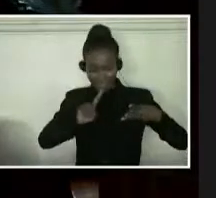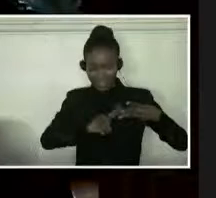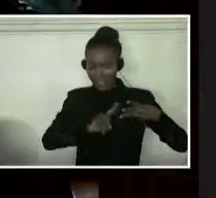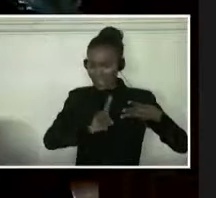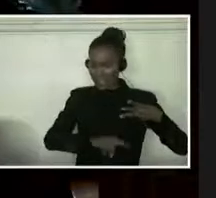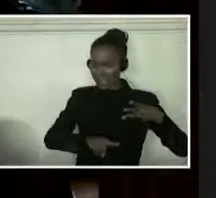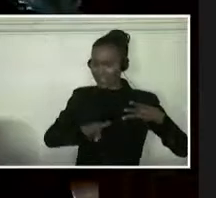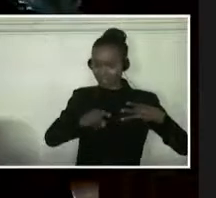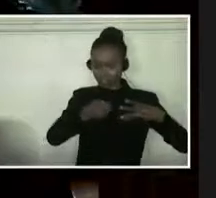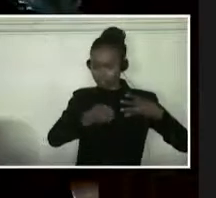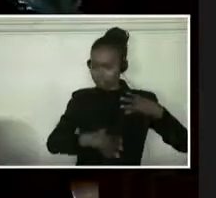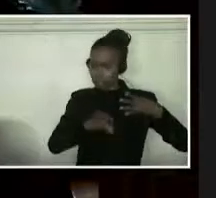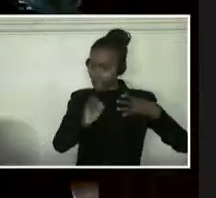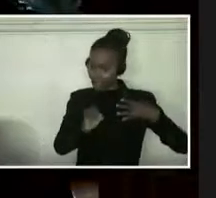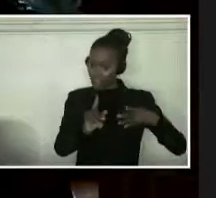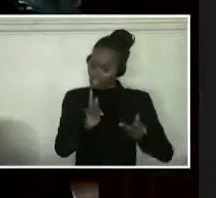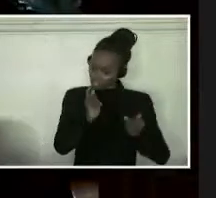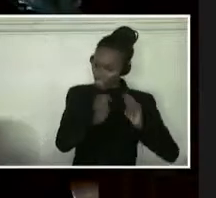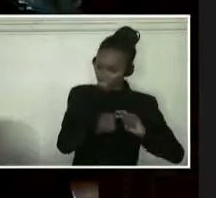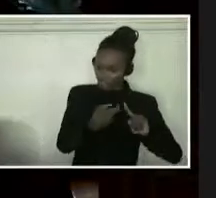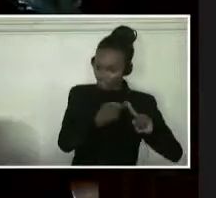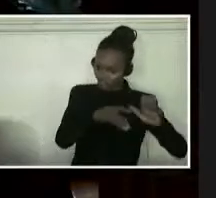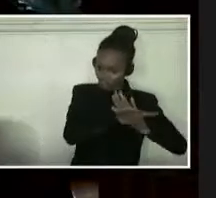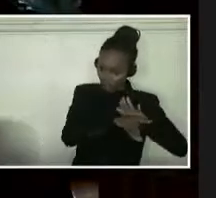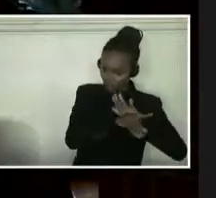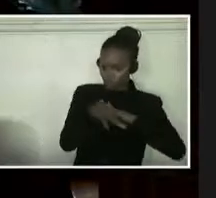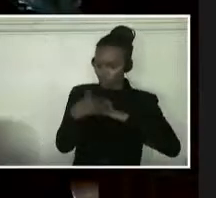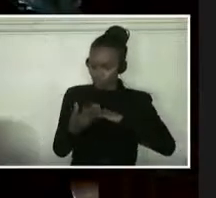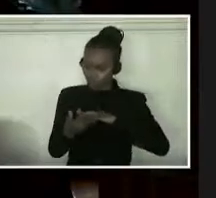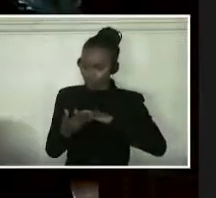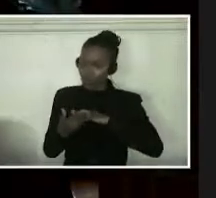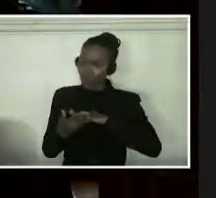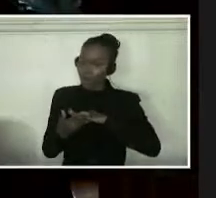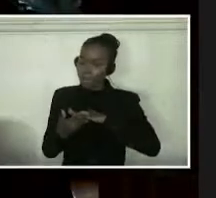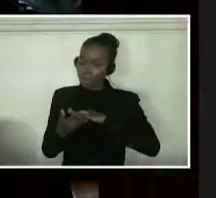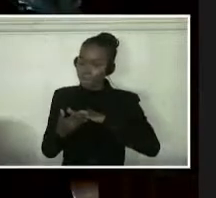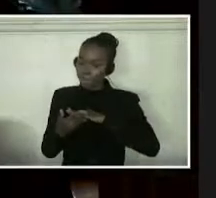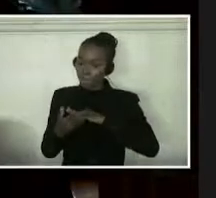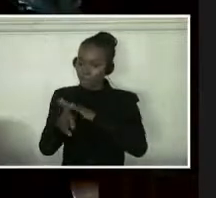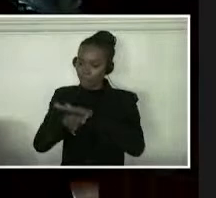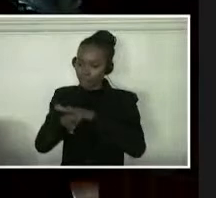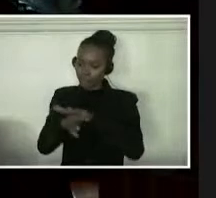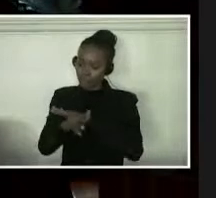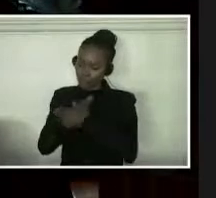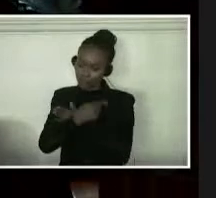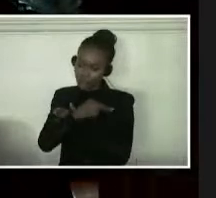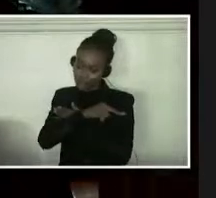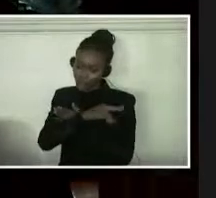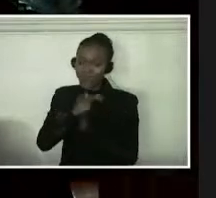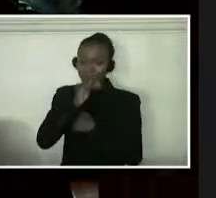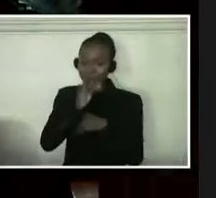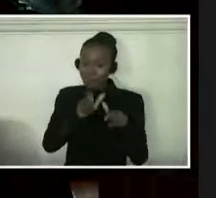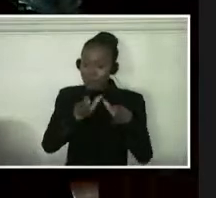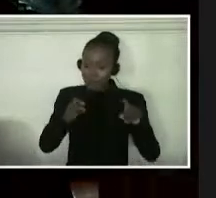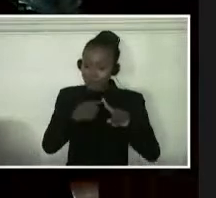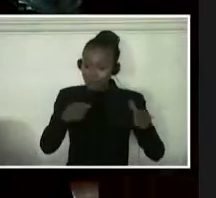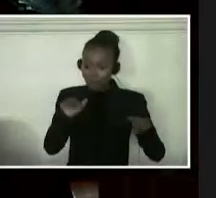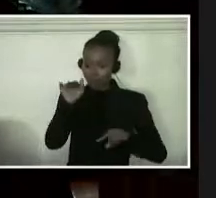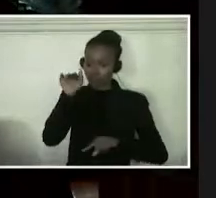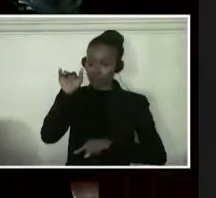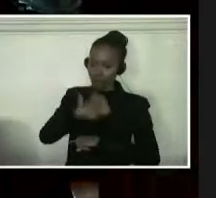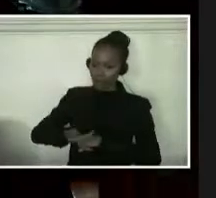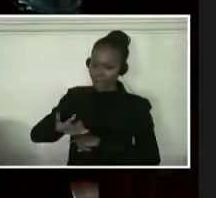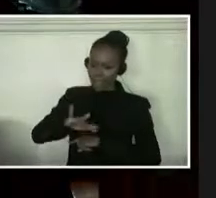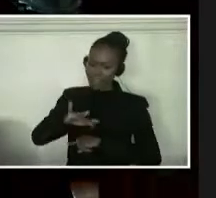lev to to regional hospitals so that abandoned zululand castle especially